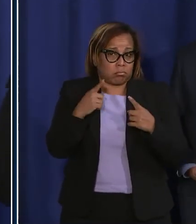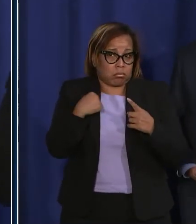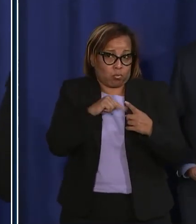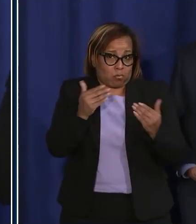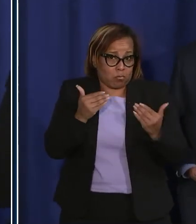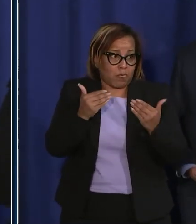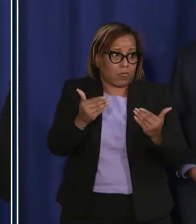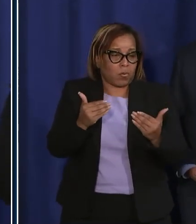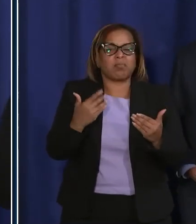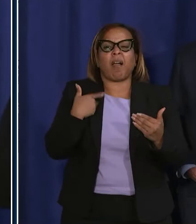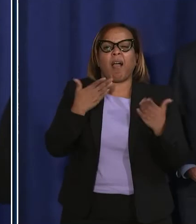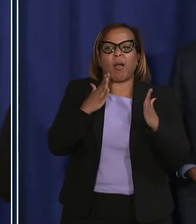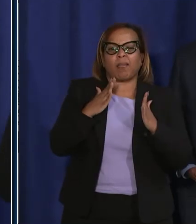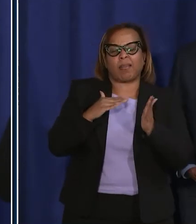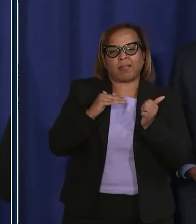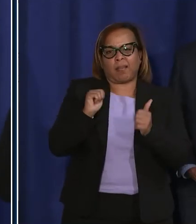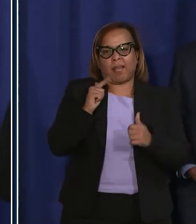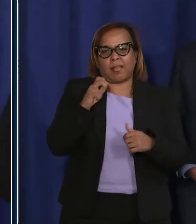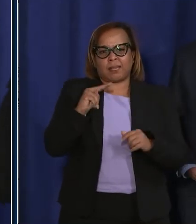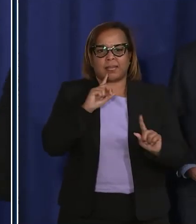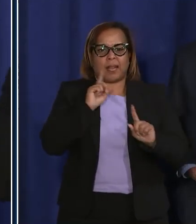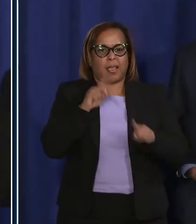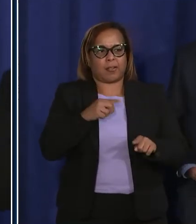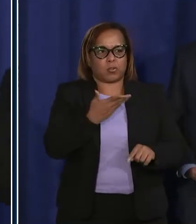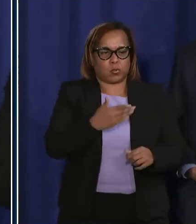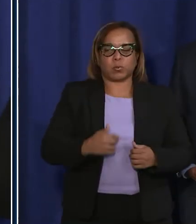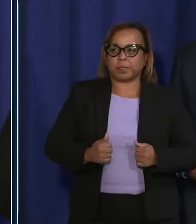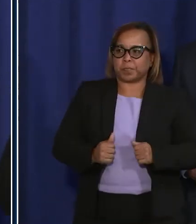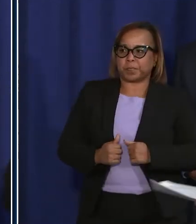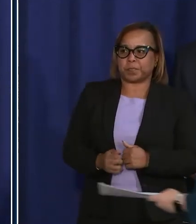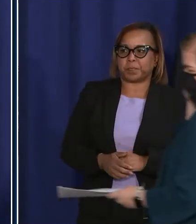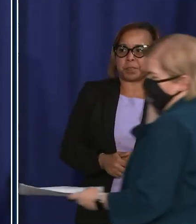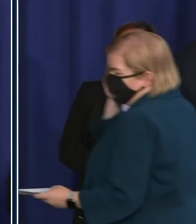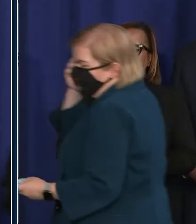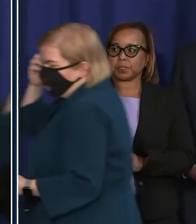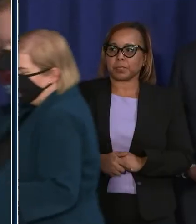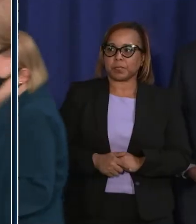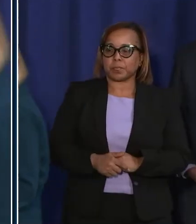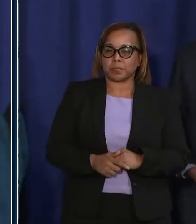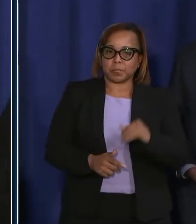forward? I'll let Allison answer that question. Thank you.